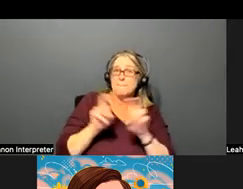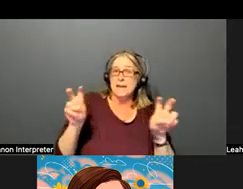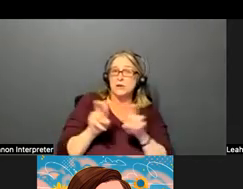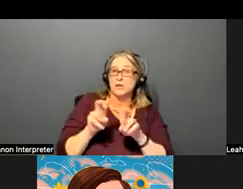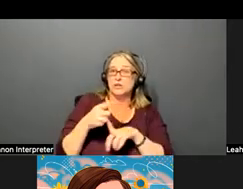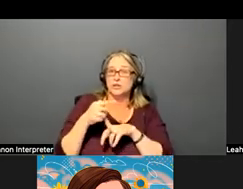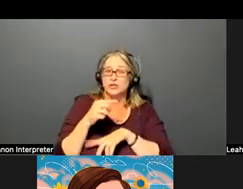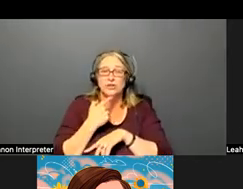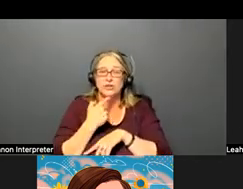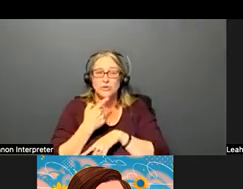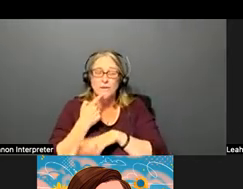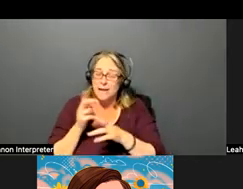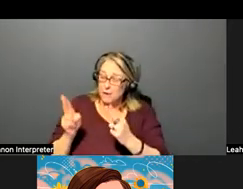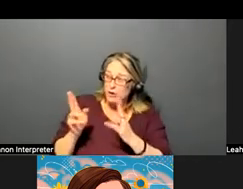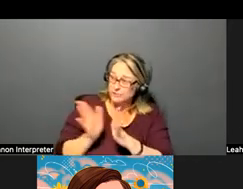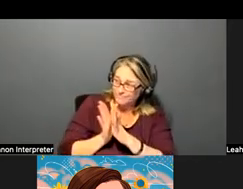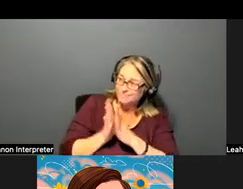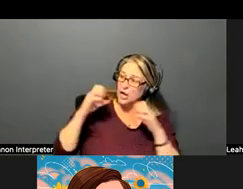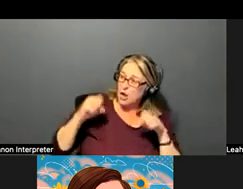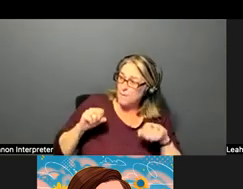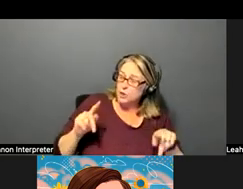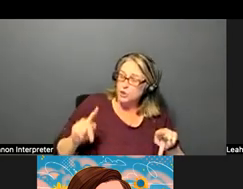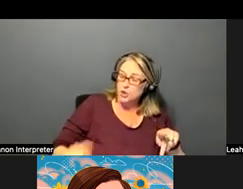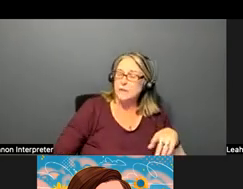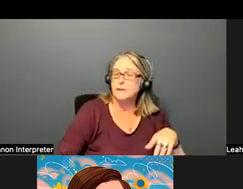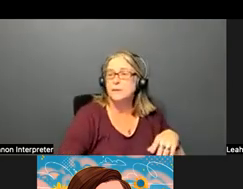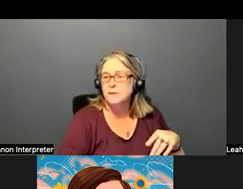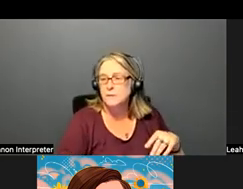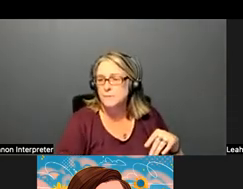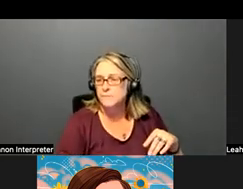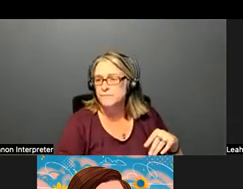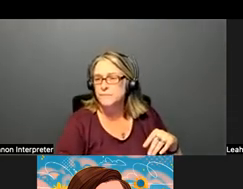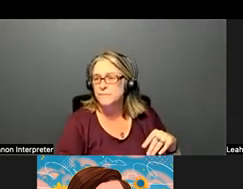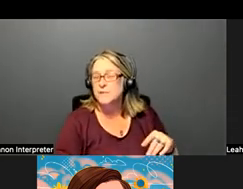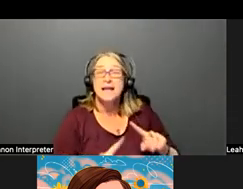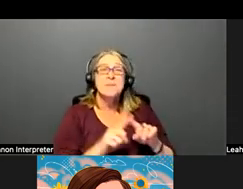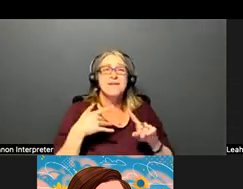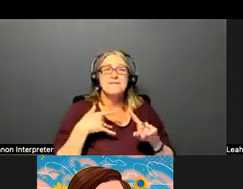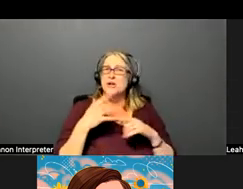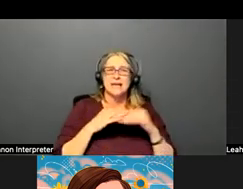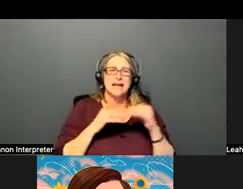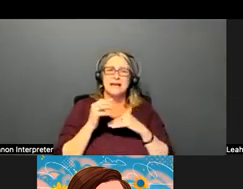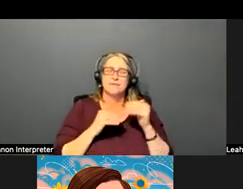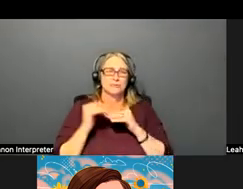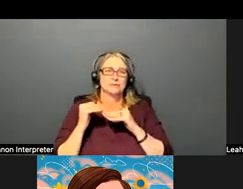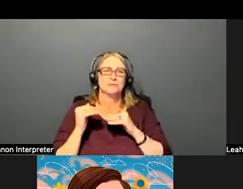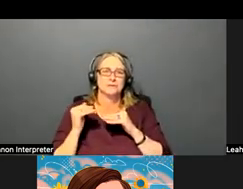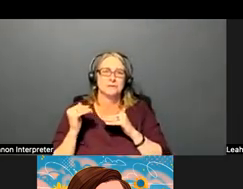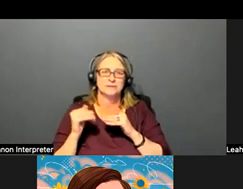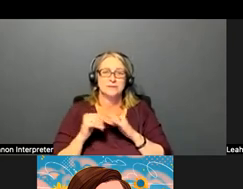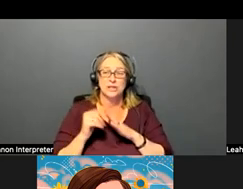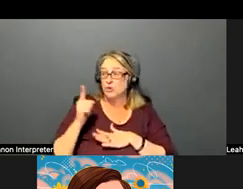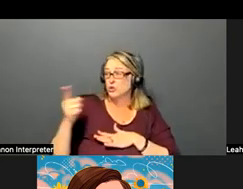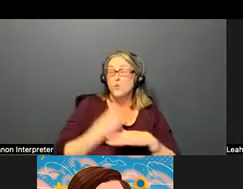saying, you know, she was honored with the opportunity to be on the panel, but she also felt uncomfortable because she realized that she, being a